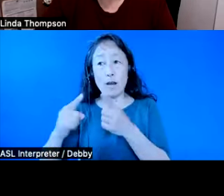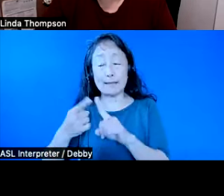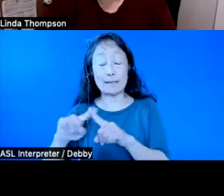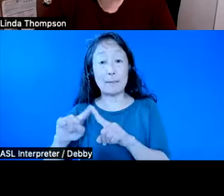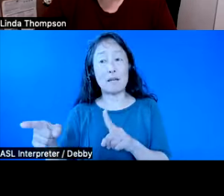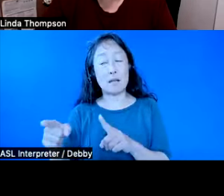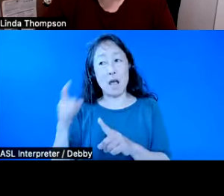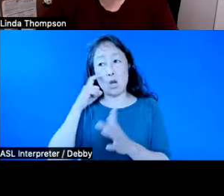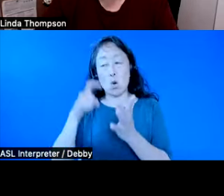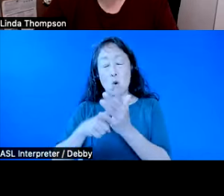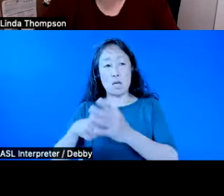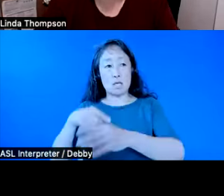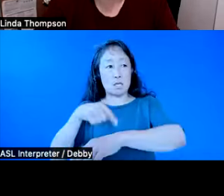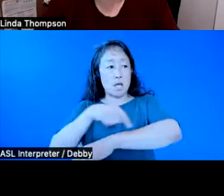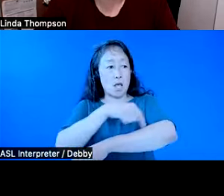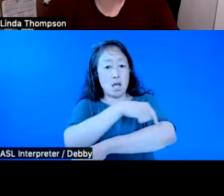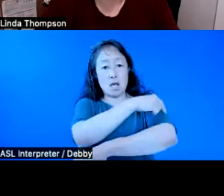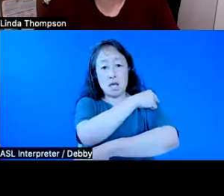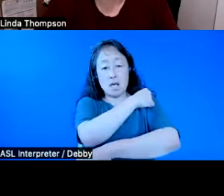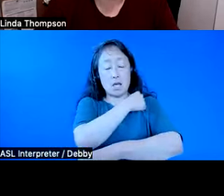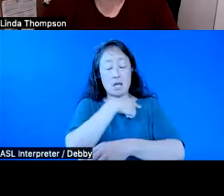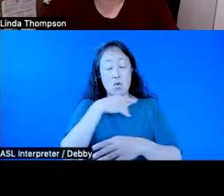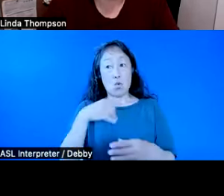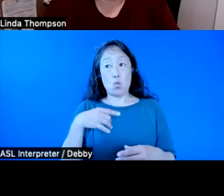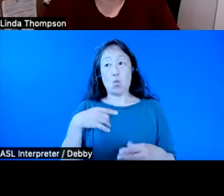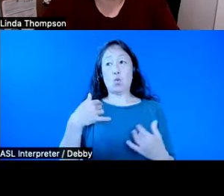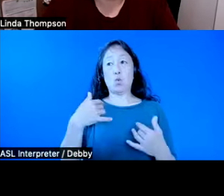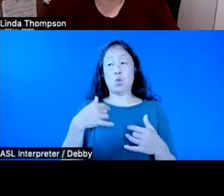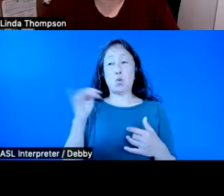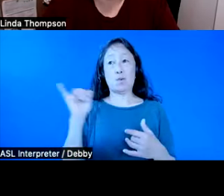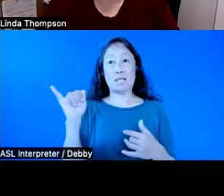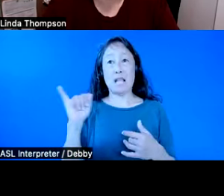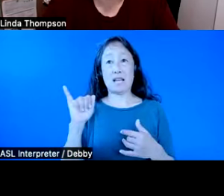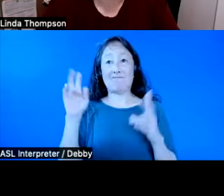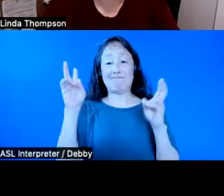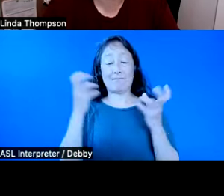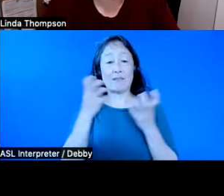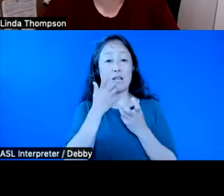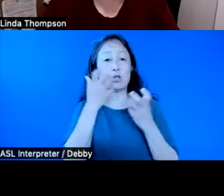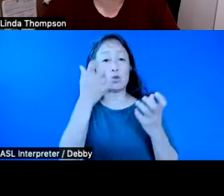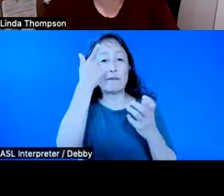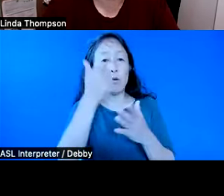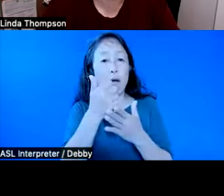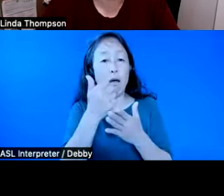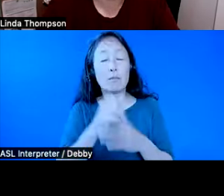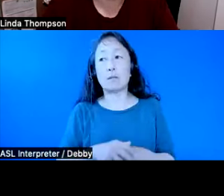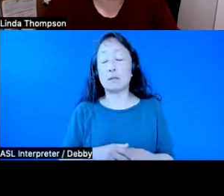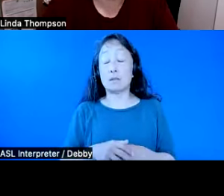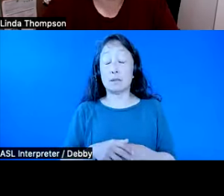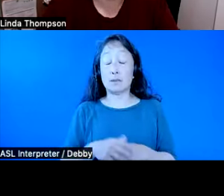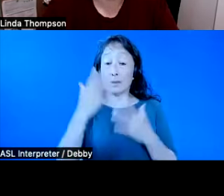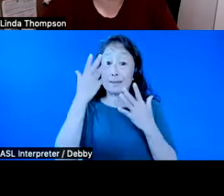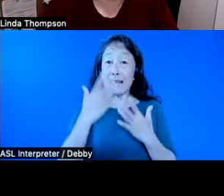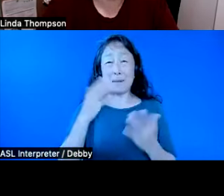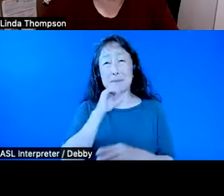know. So it was like it was just a sad thing to see. And she was 13